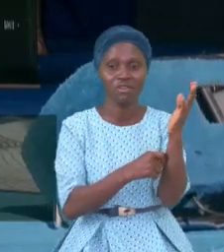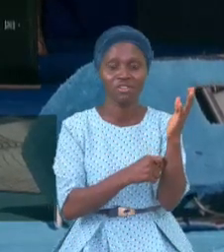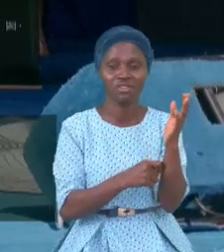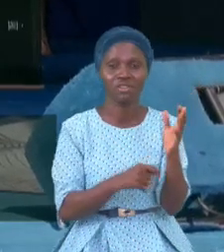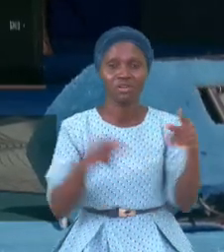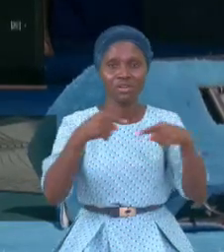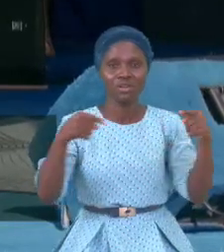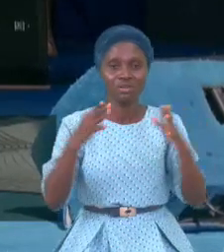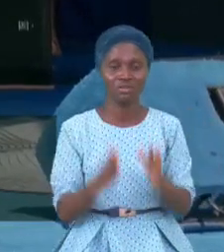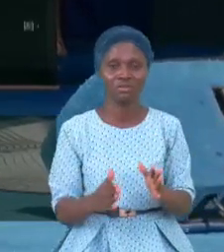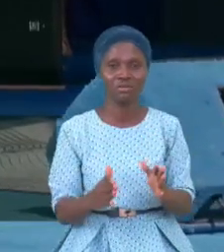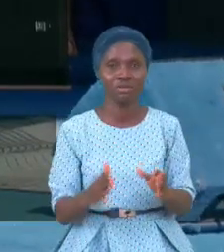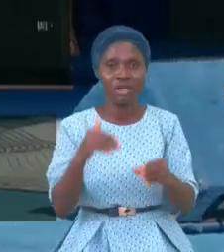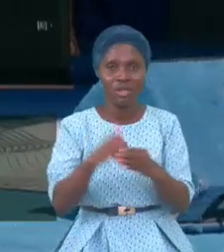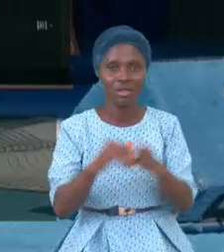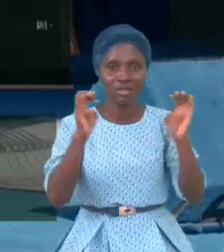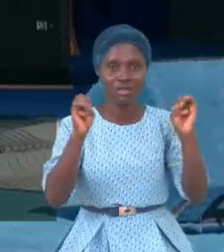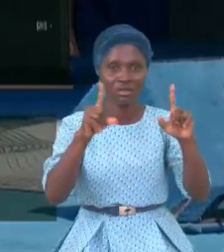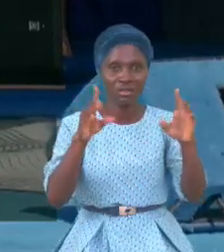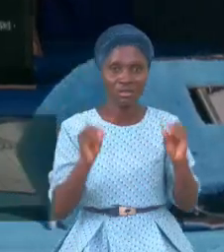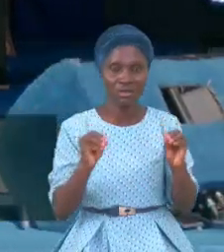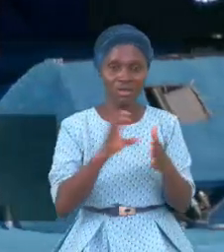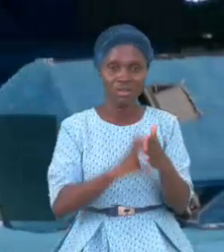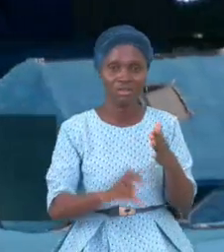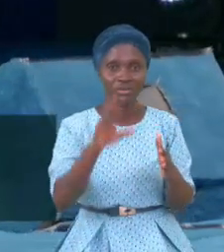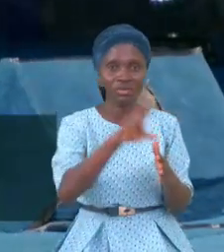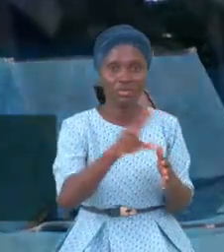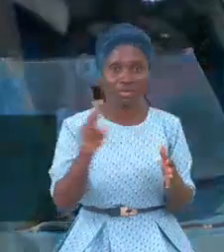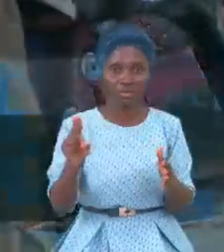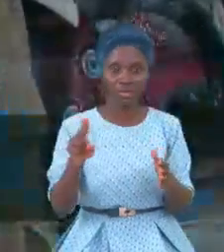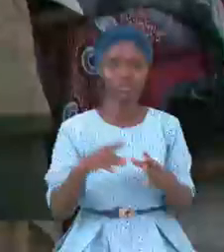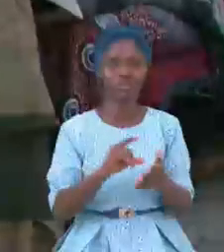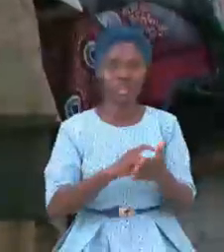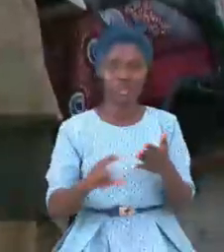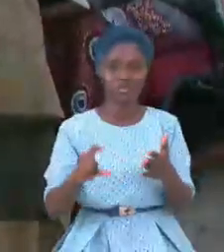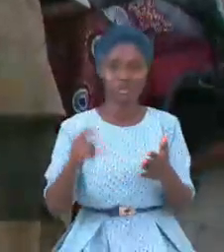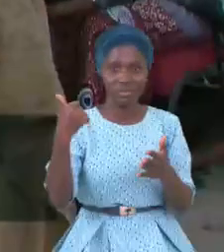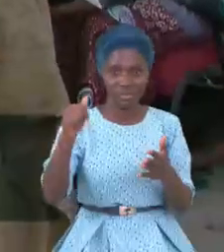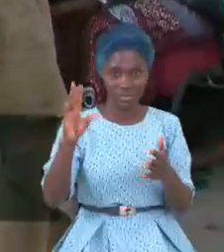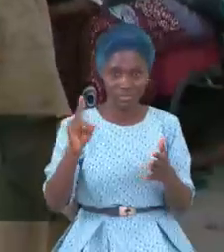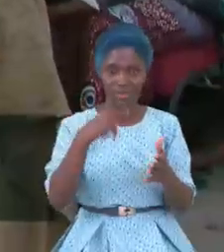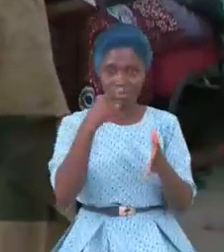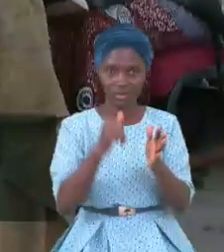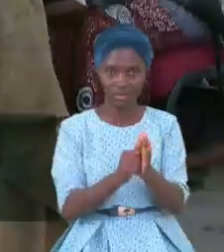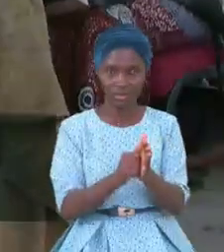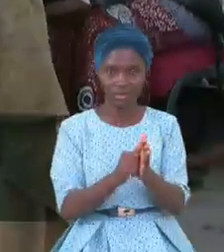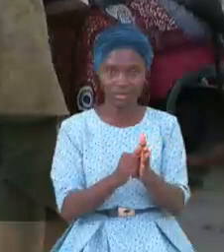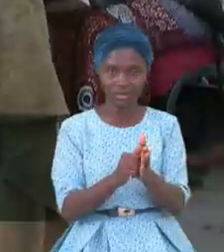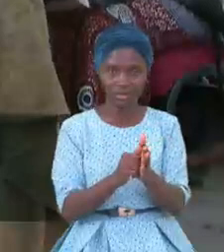32 again. And I'm reading from verse 17. It says, when